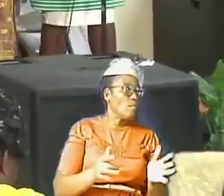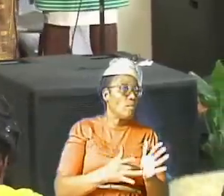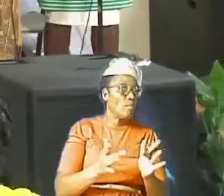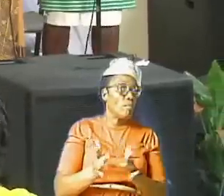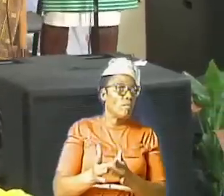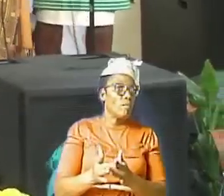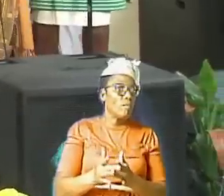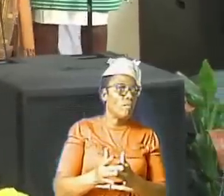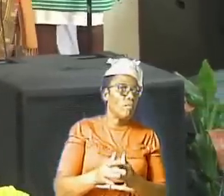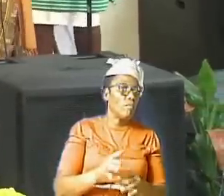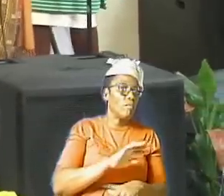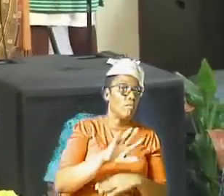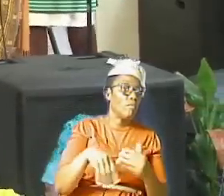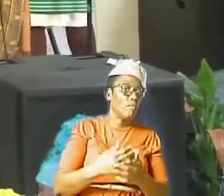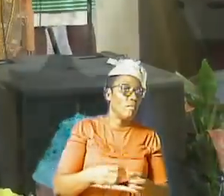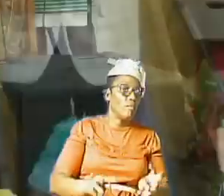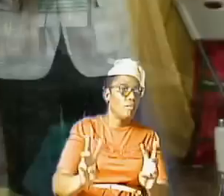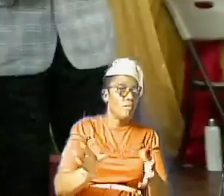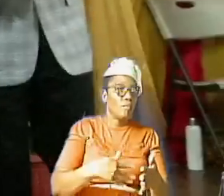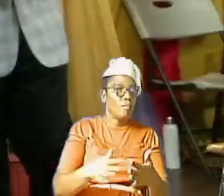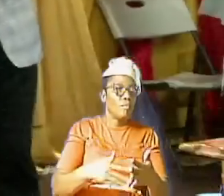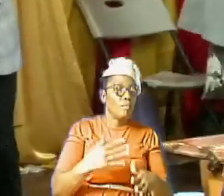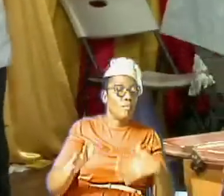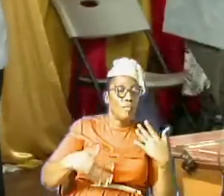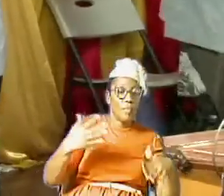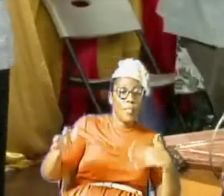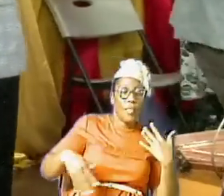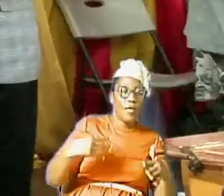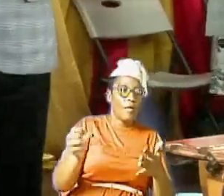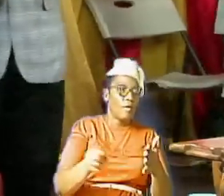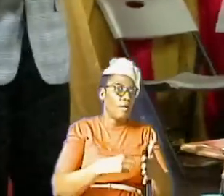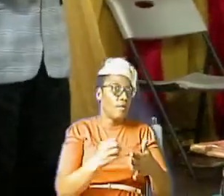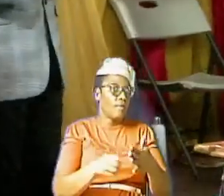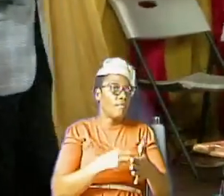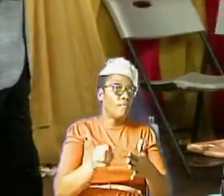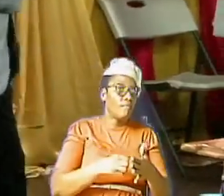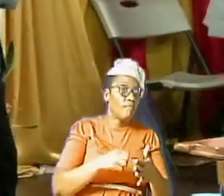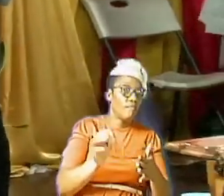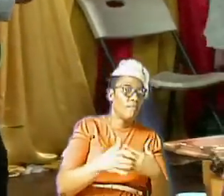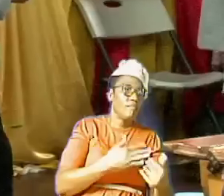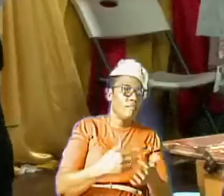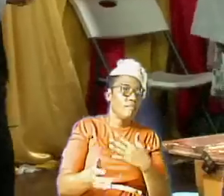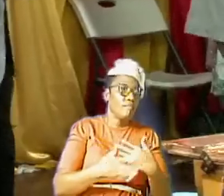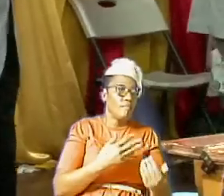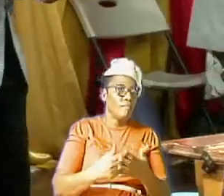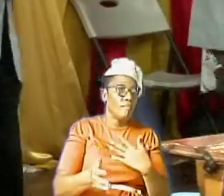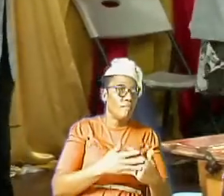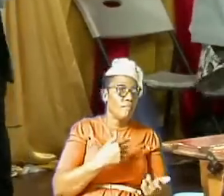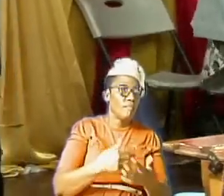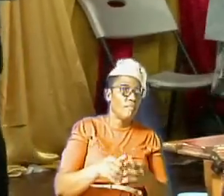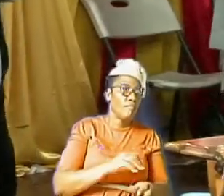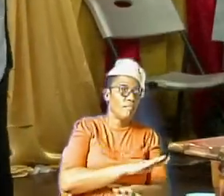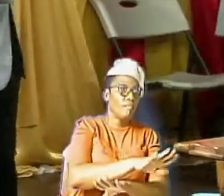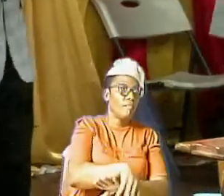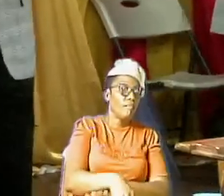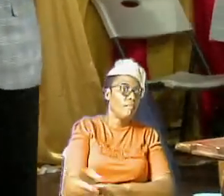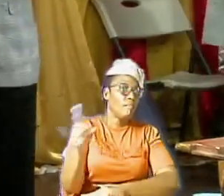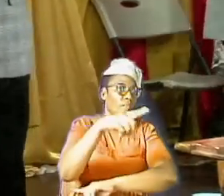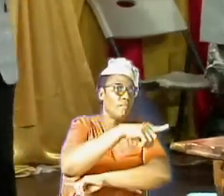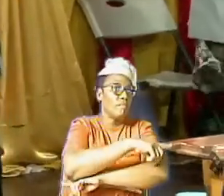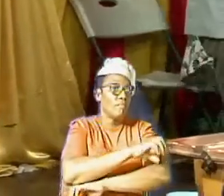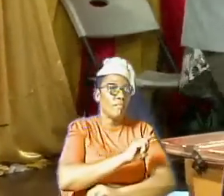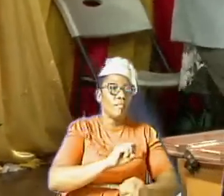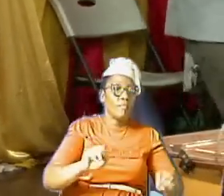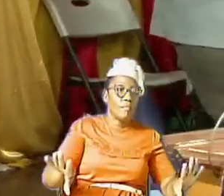with Jesus all the way, singing a happy song. Matters not if it's night or